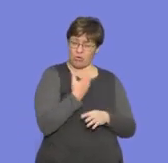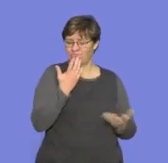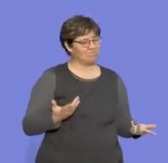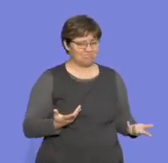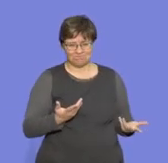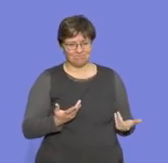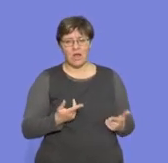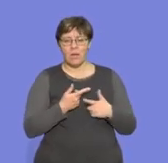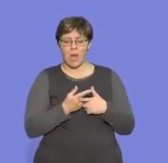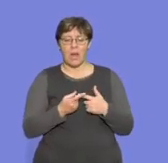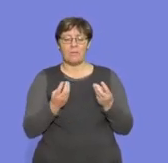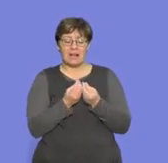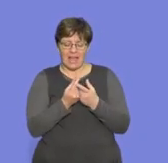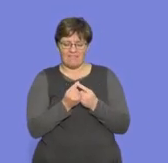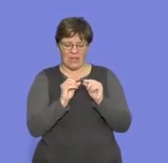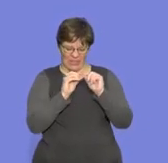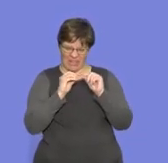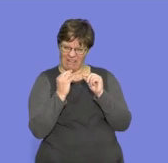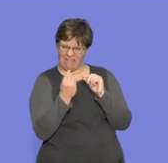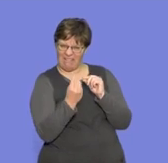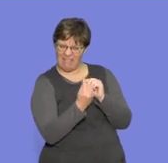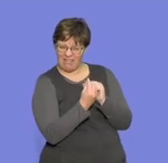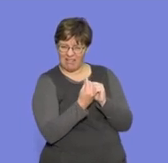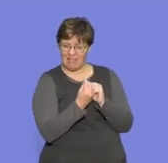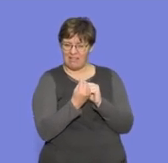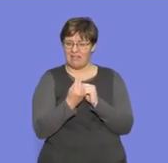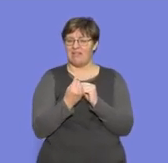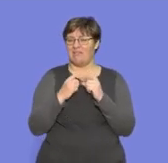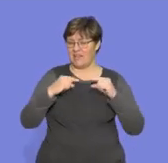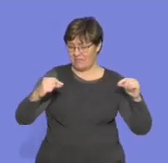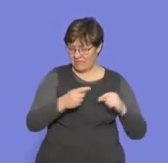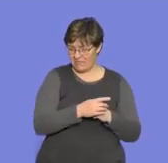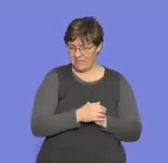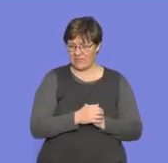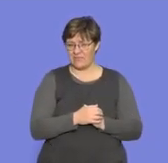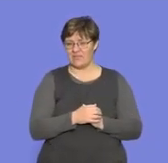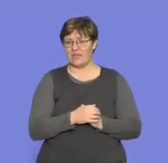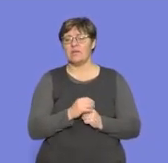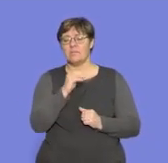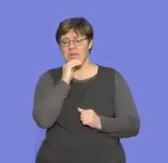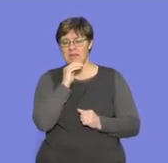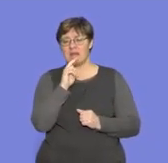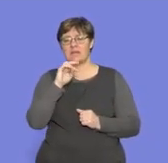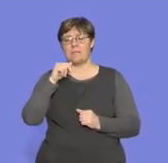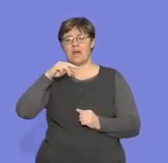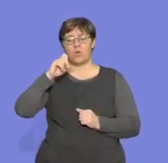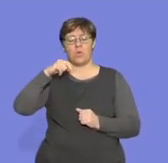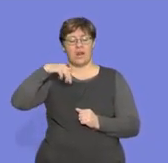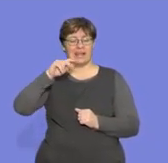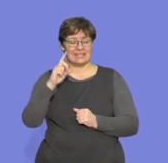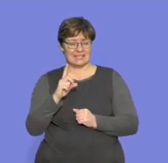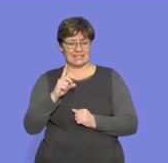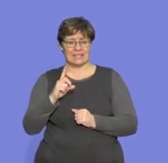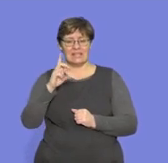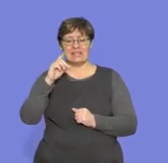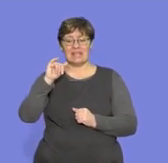succulent leaves. plants that are plants that have thick, It's fleshy leaves. often seen as defined by the often seen as nama-karoo daisies, defined by the and you have your nama-karoo annual daisies, plants.